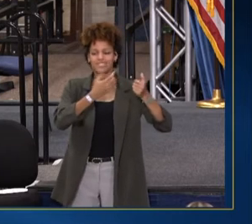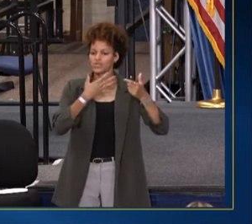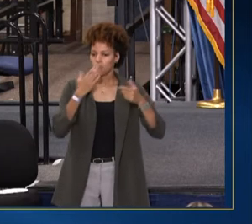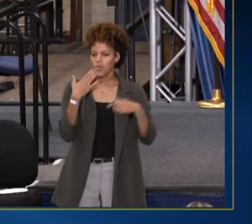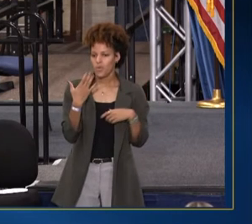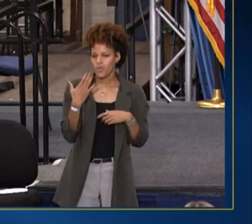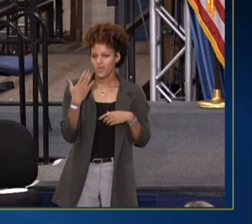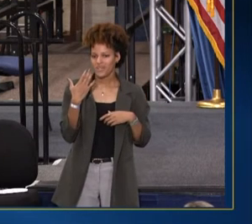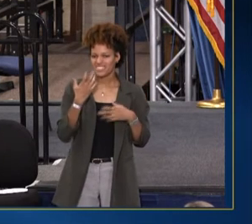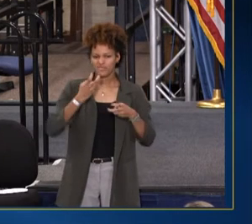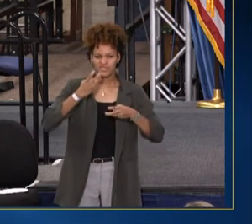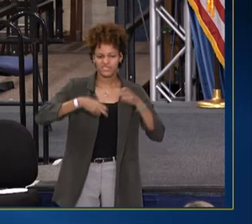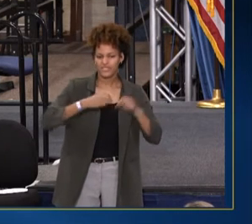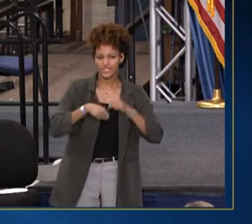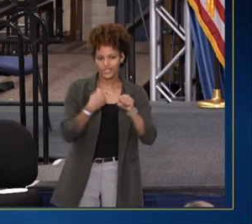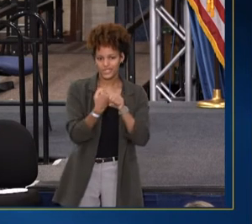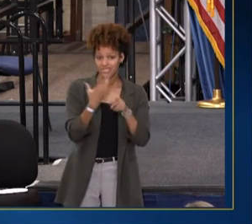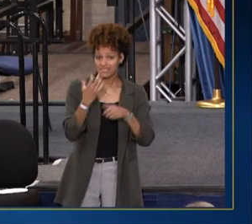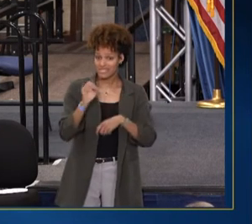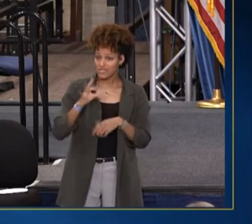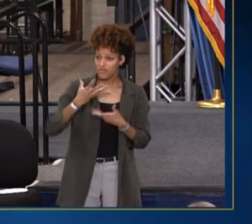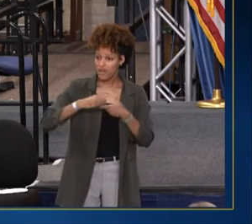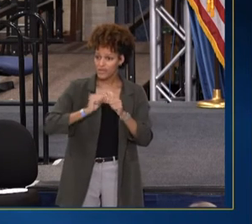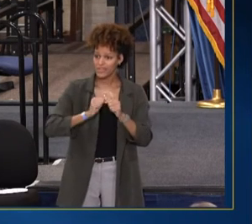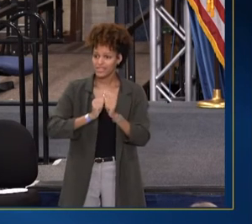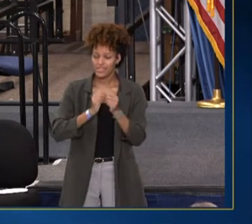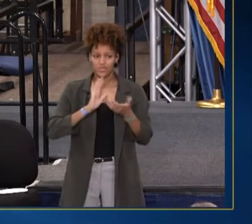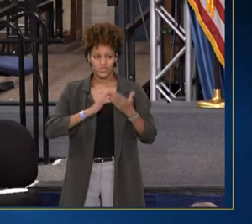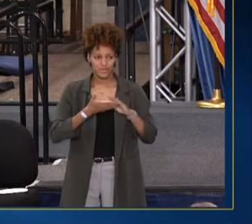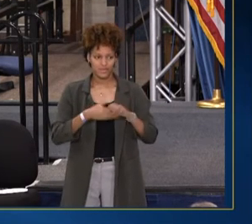difficult year if you are part of our community.